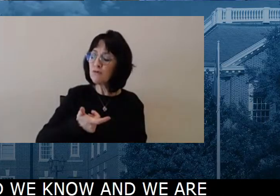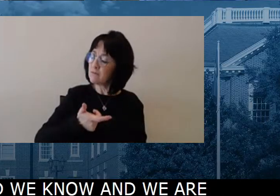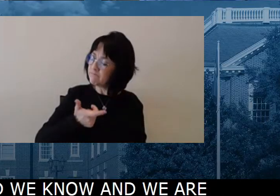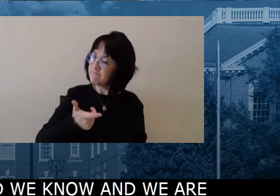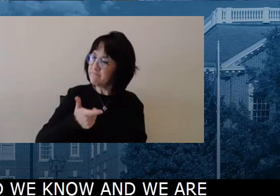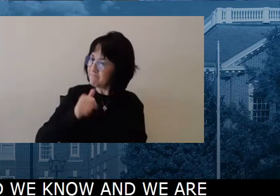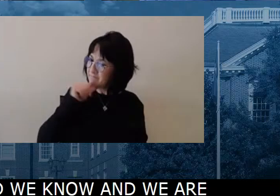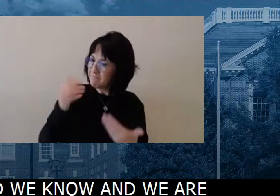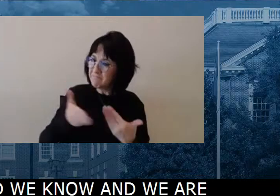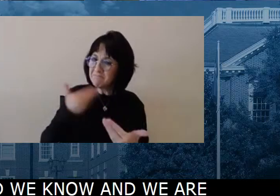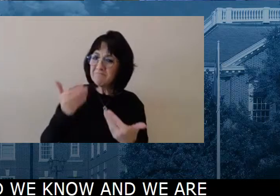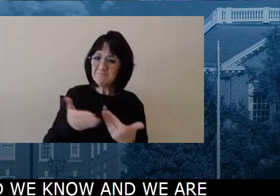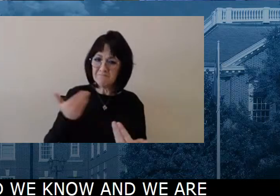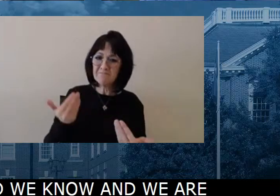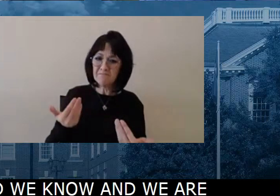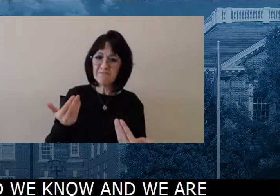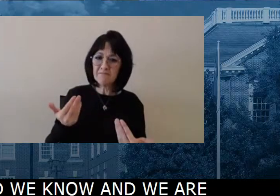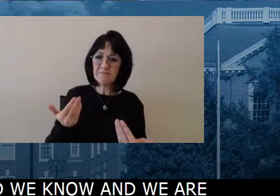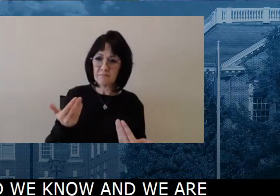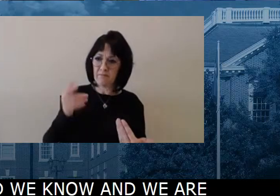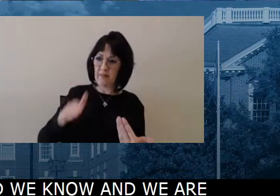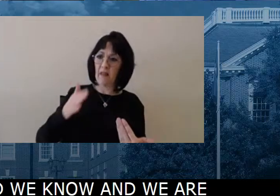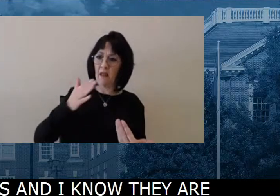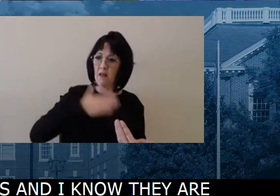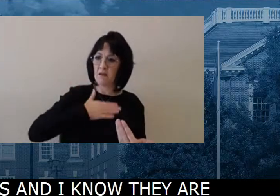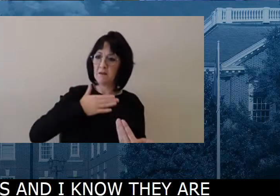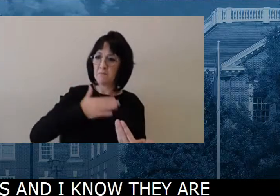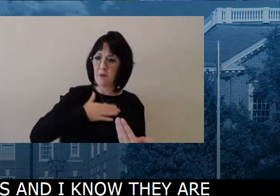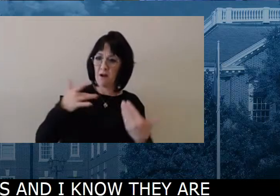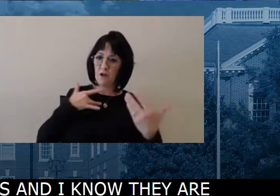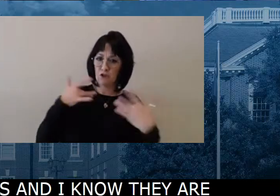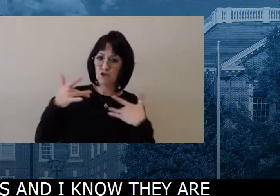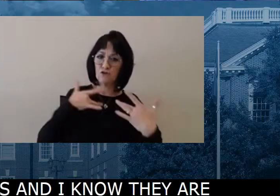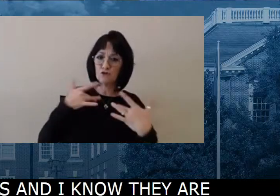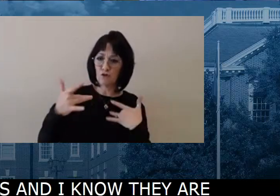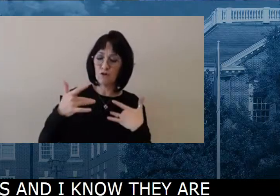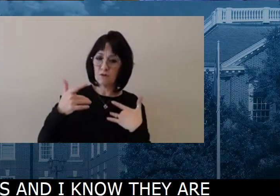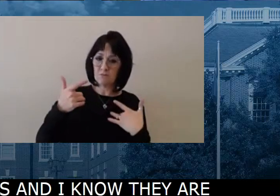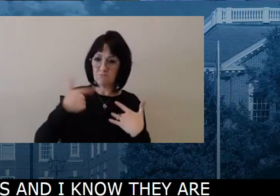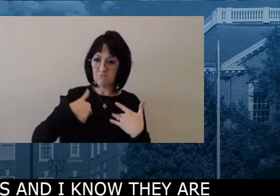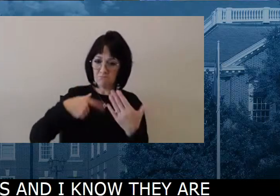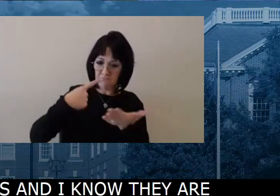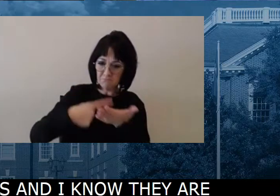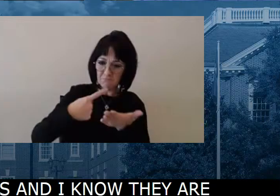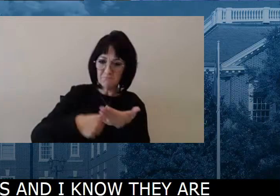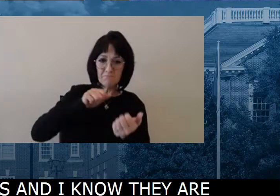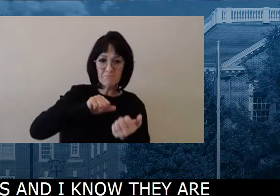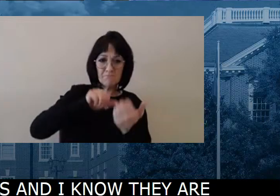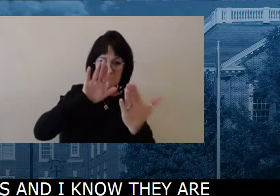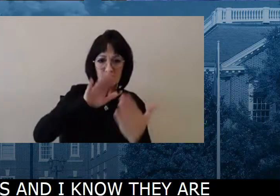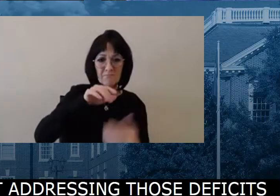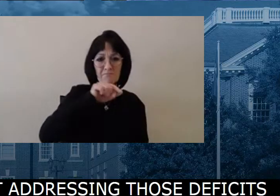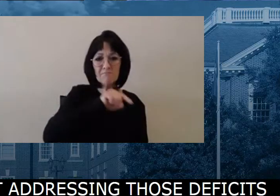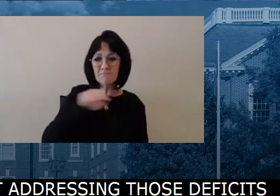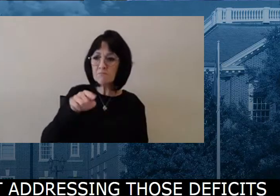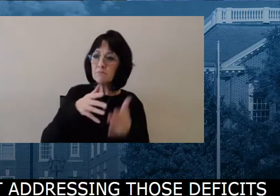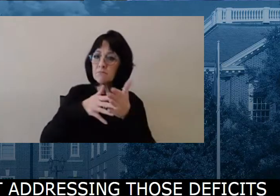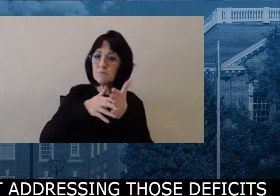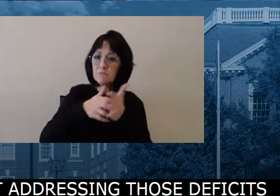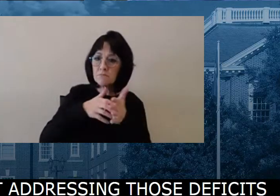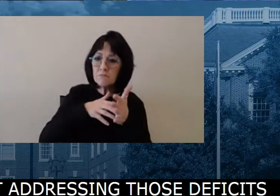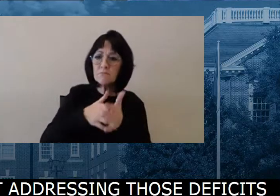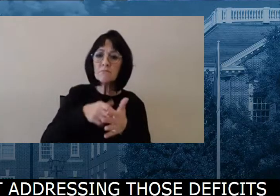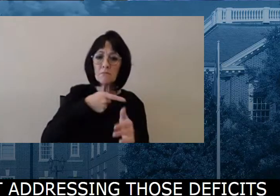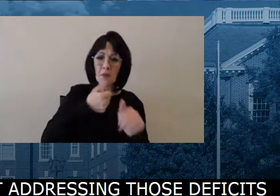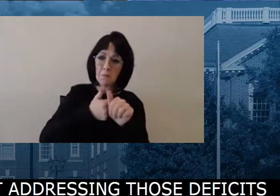among themselves about addressing those deficits and making sure our children are where they need to be. And